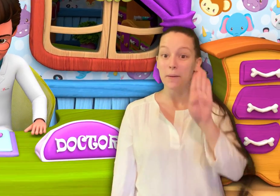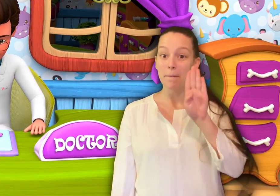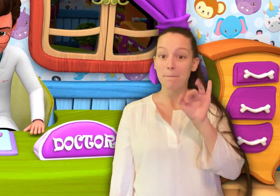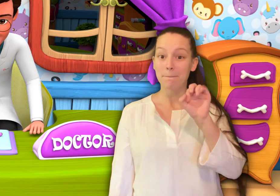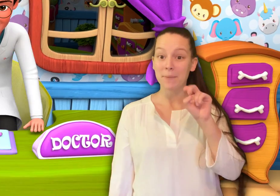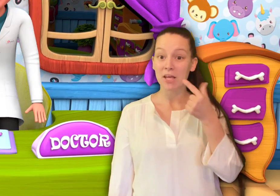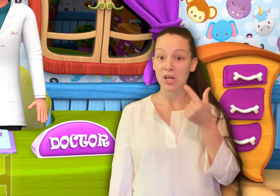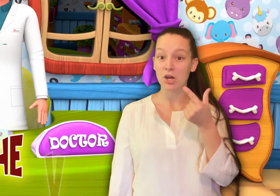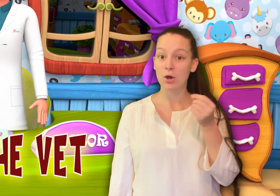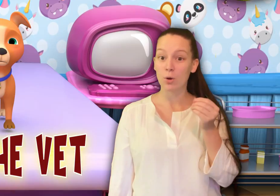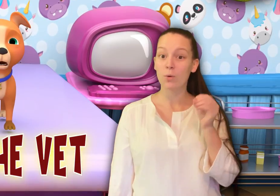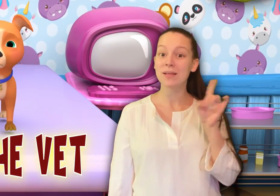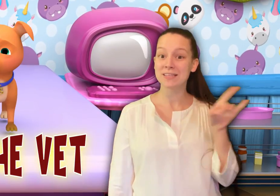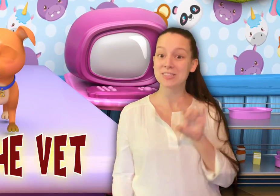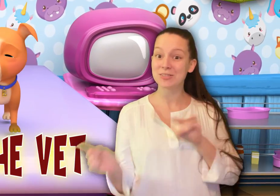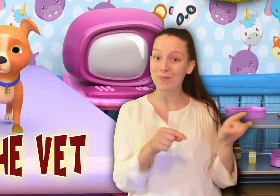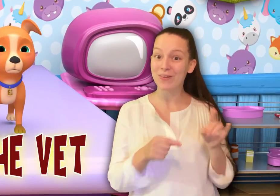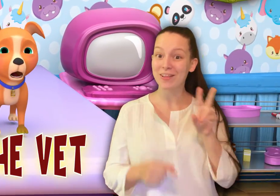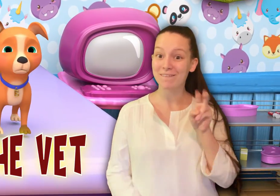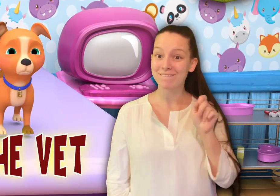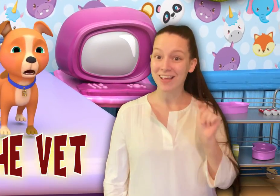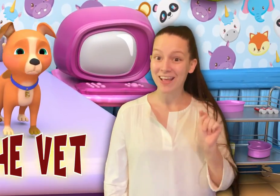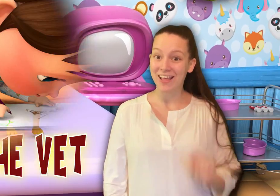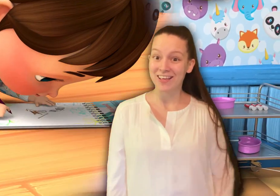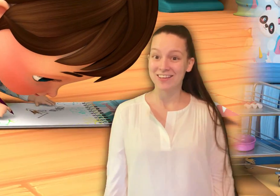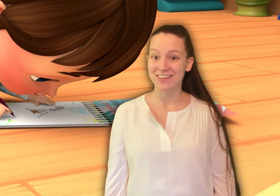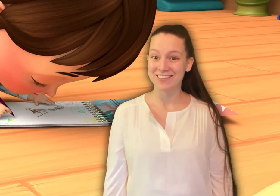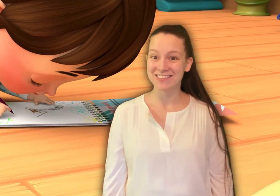cartoon Bingo's going to the